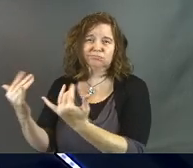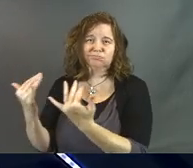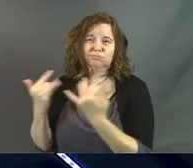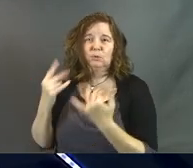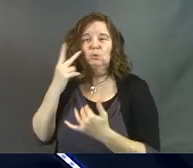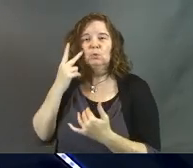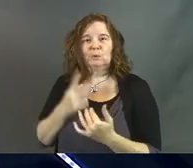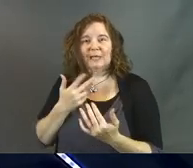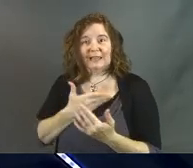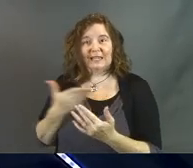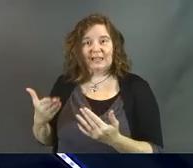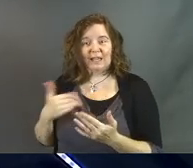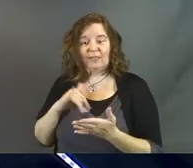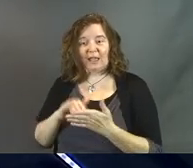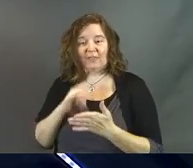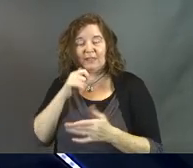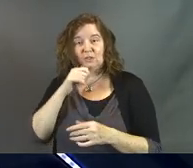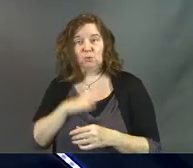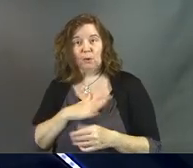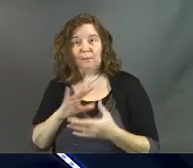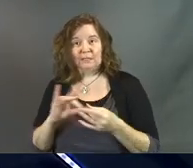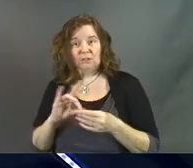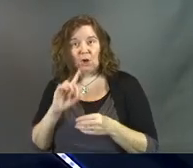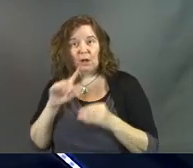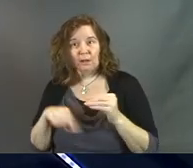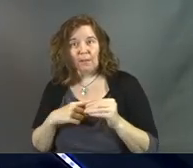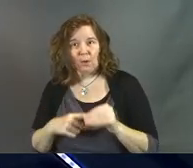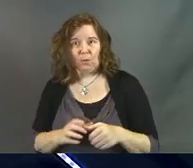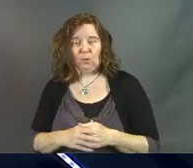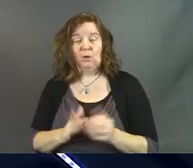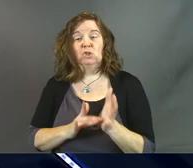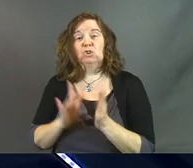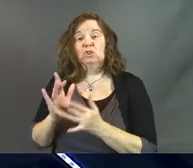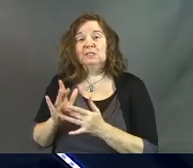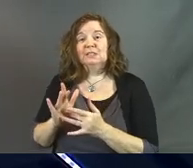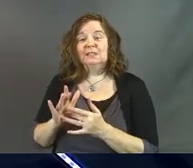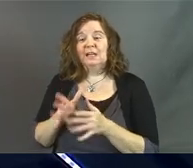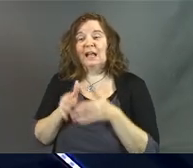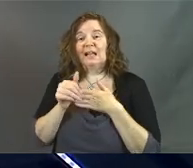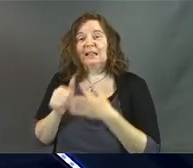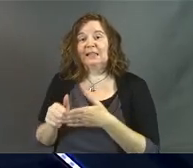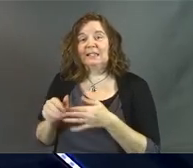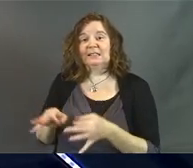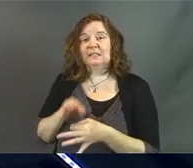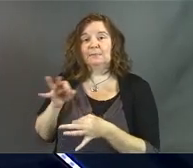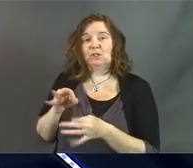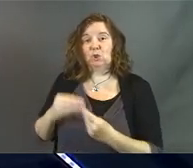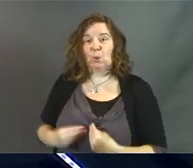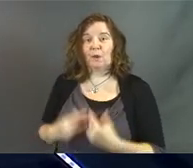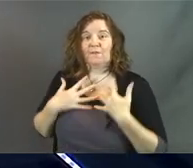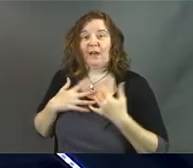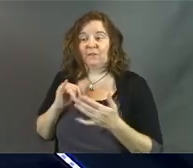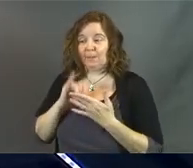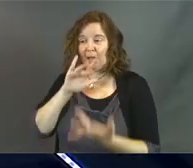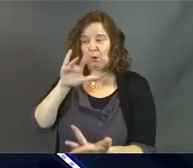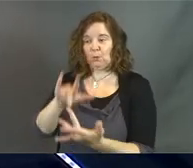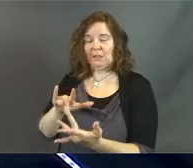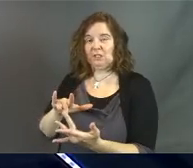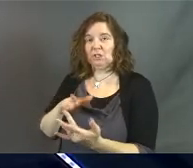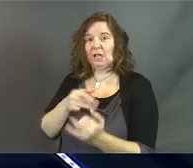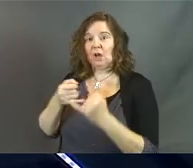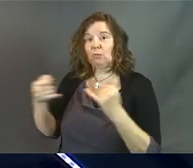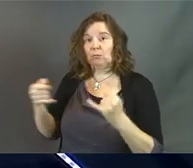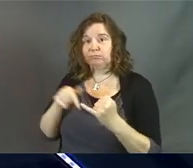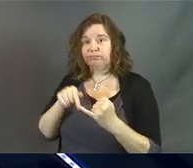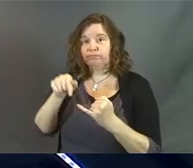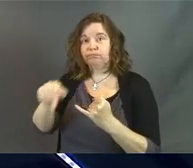to see this thing that this woman is talking about. Jesus leads a spiritual revival by reaching out